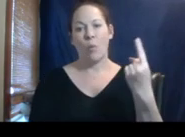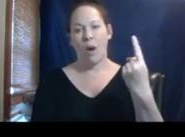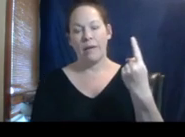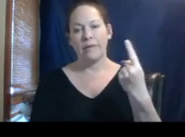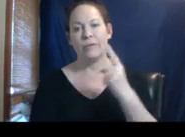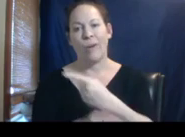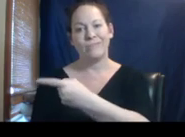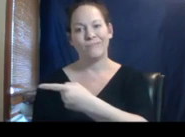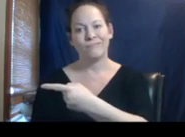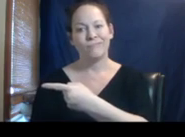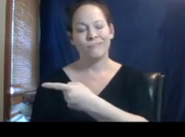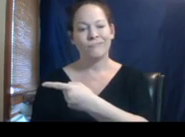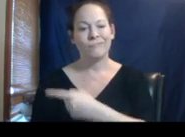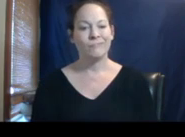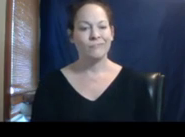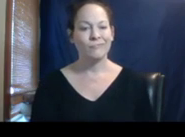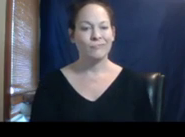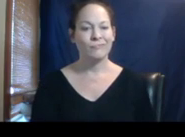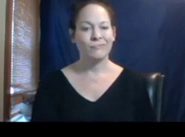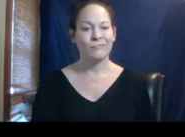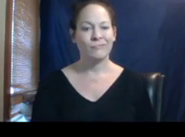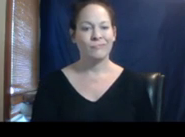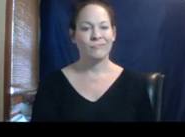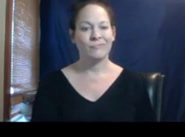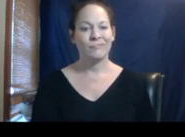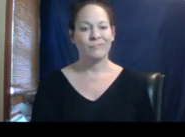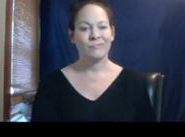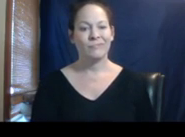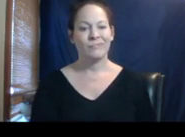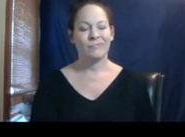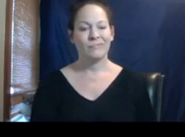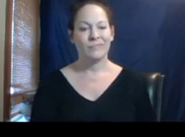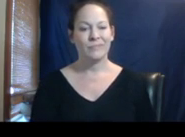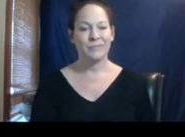through. That was more. And you're talking about where I wrote there. Is that correct, Lilika?